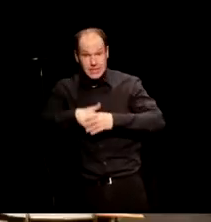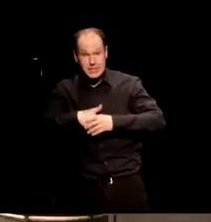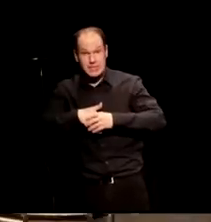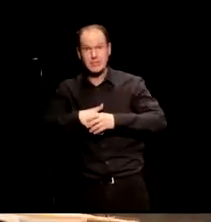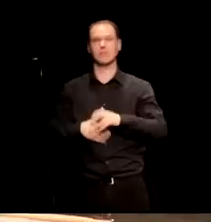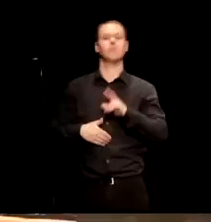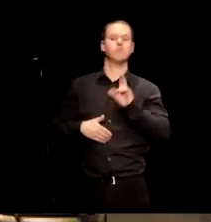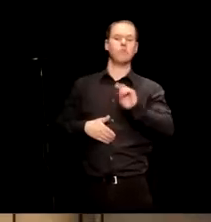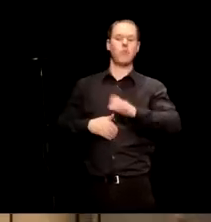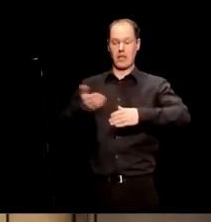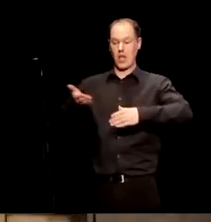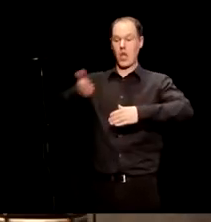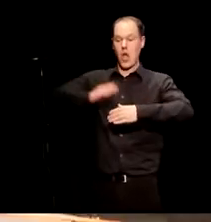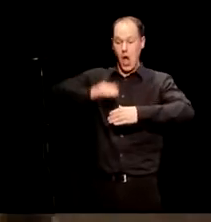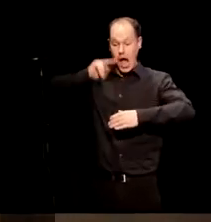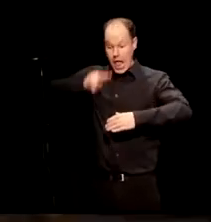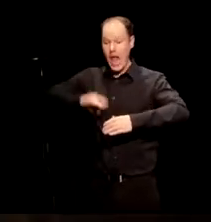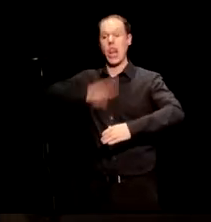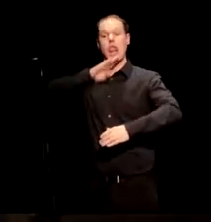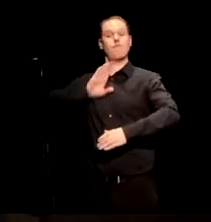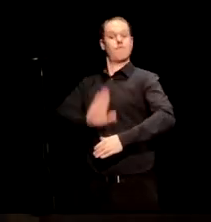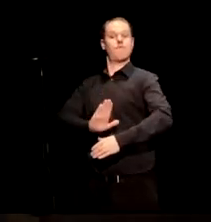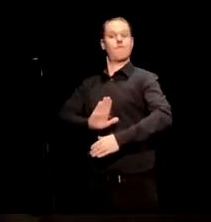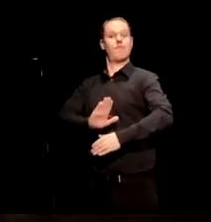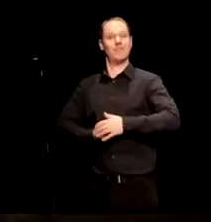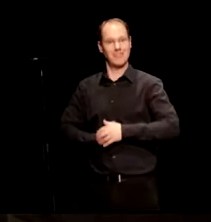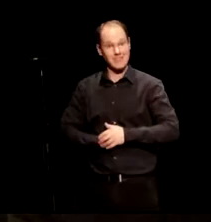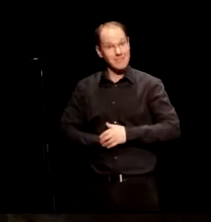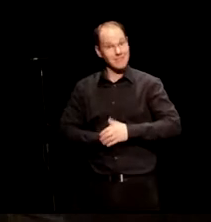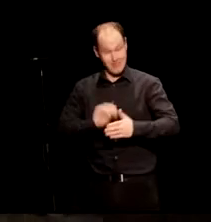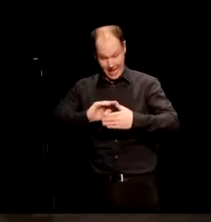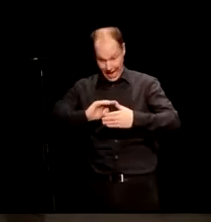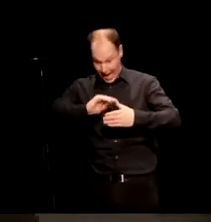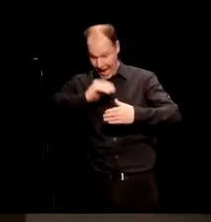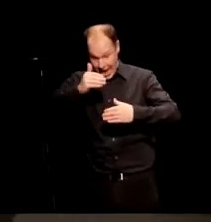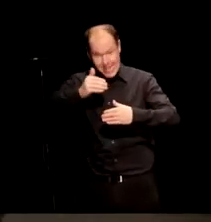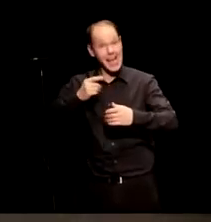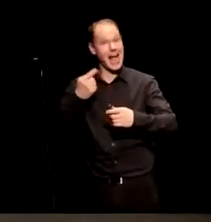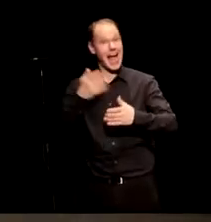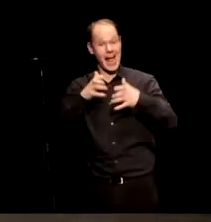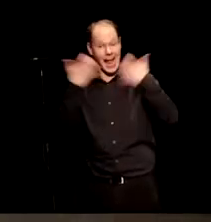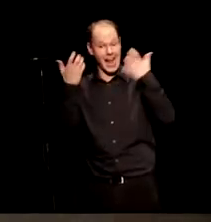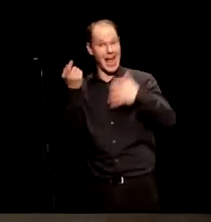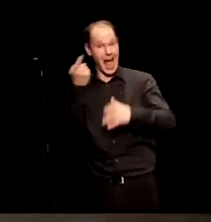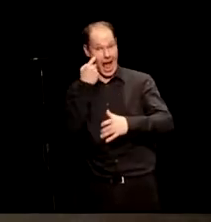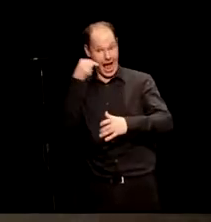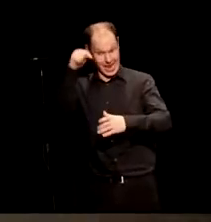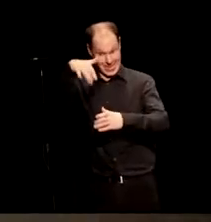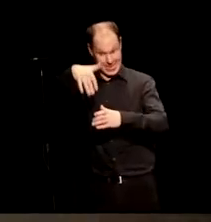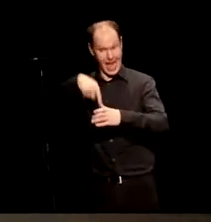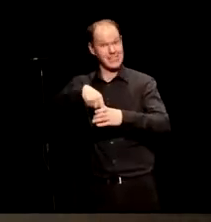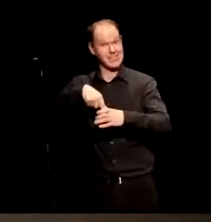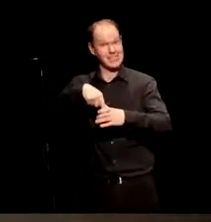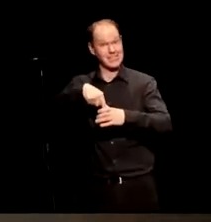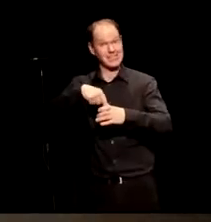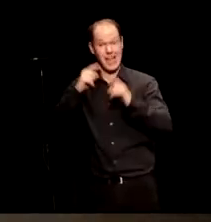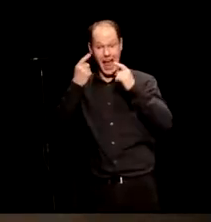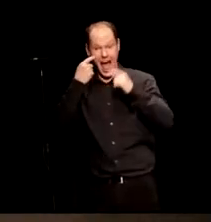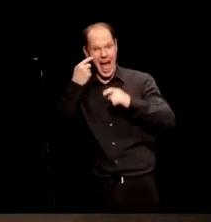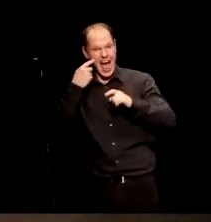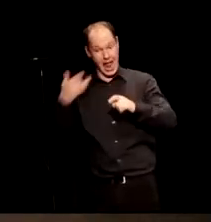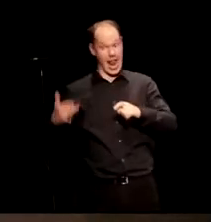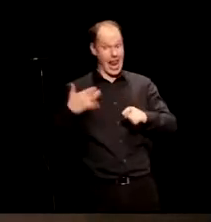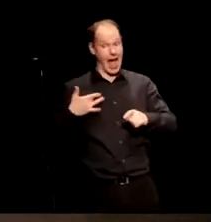The outside was enough for me. There was a cat's eye in that box, and it looked as if the eye was